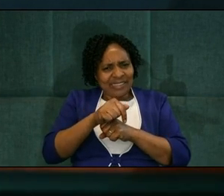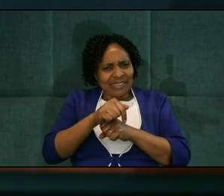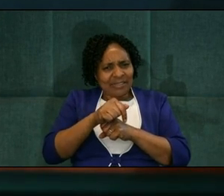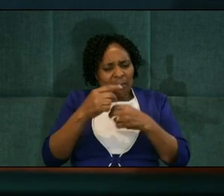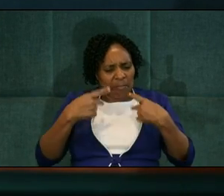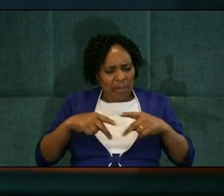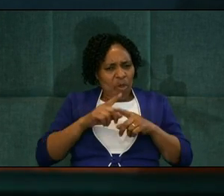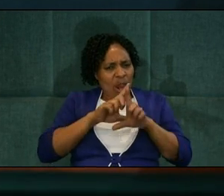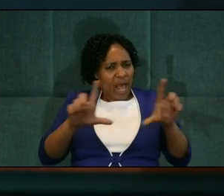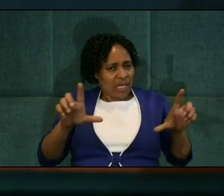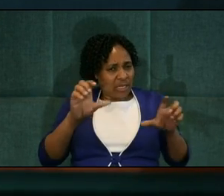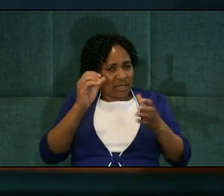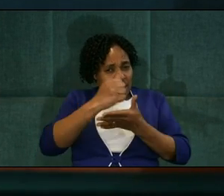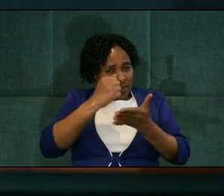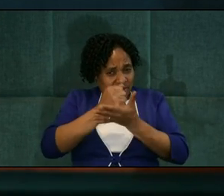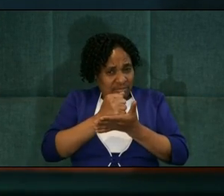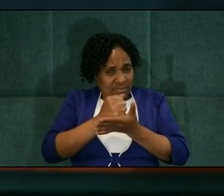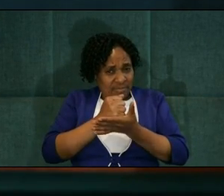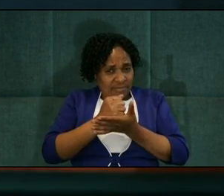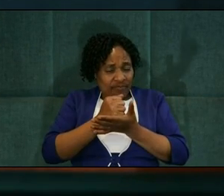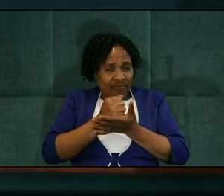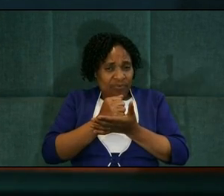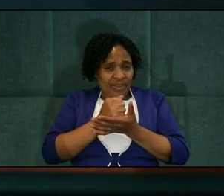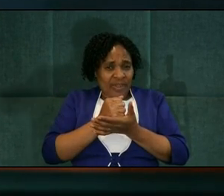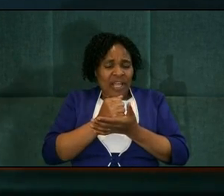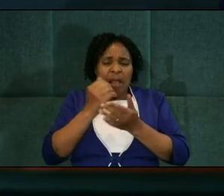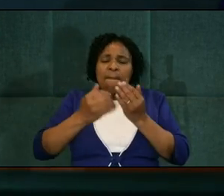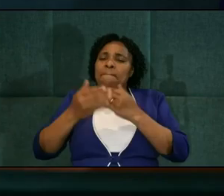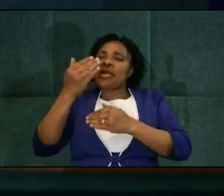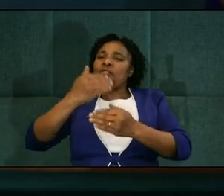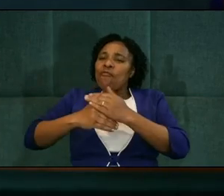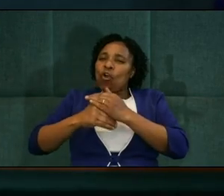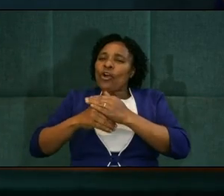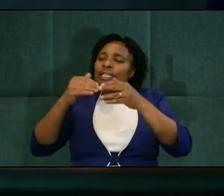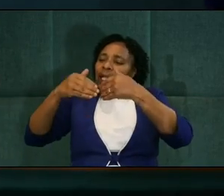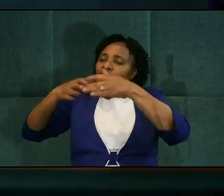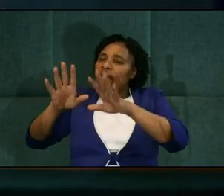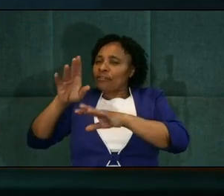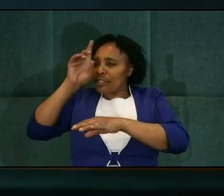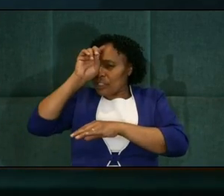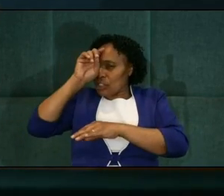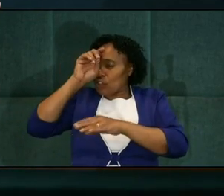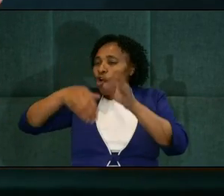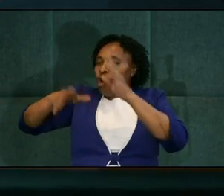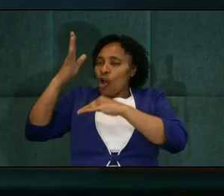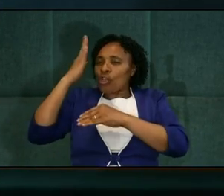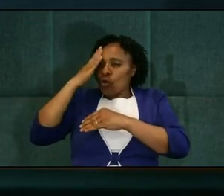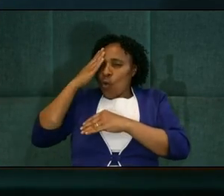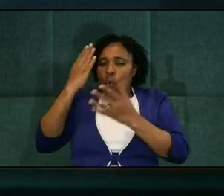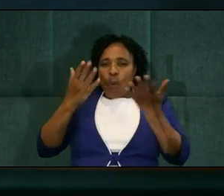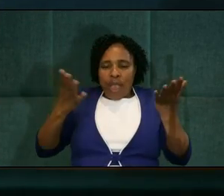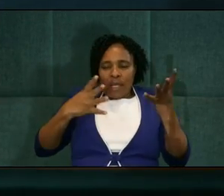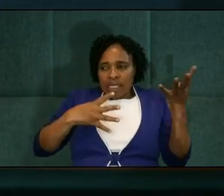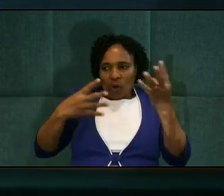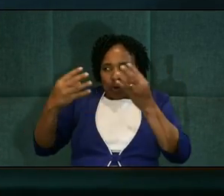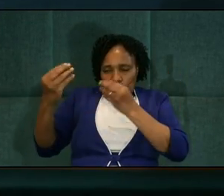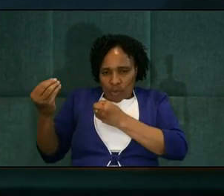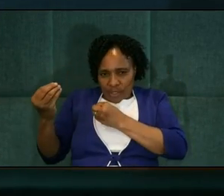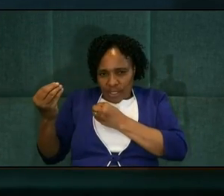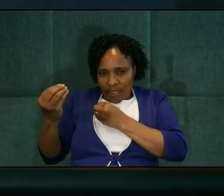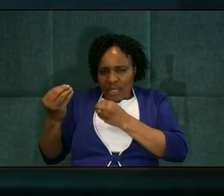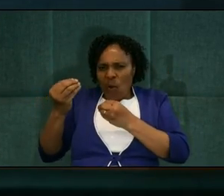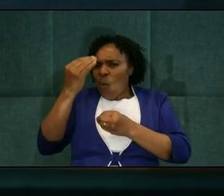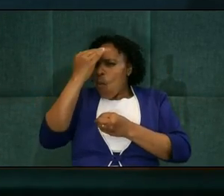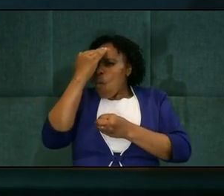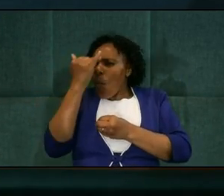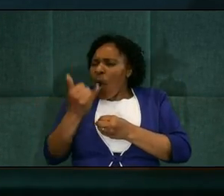land. Amen? It is before they left Egypt, God already knew what he's bringing them. Why does God